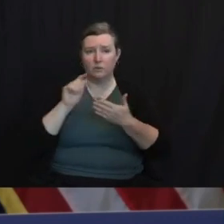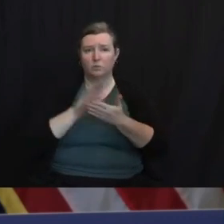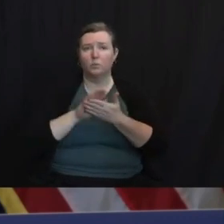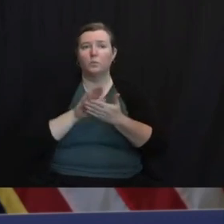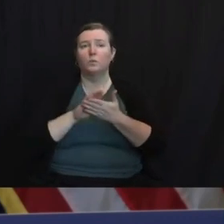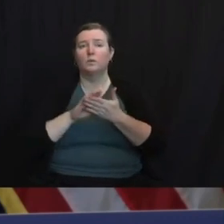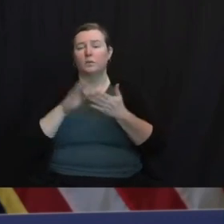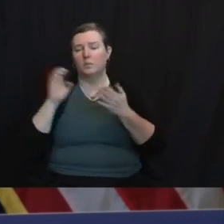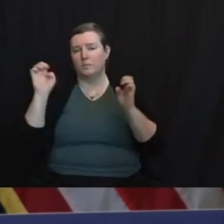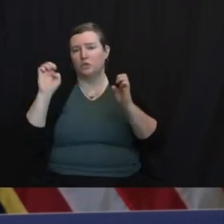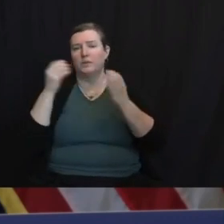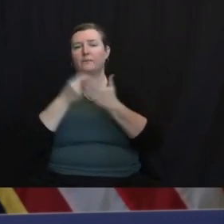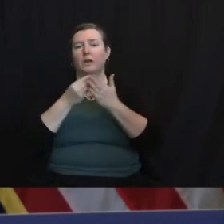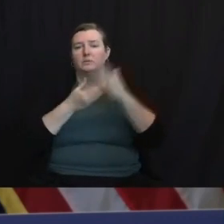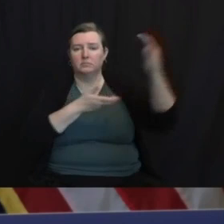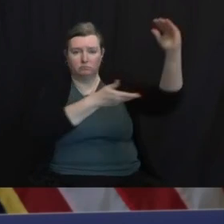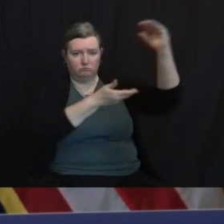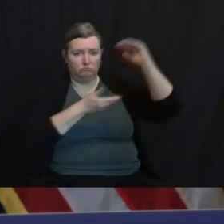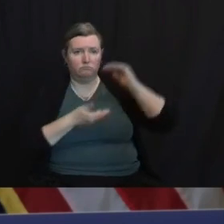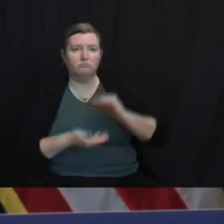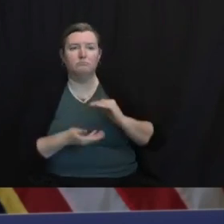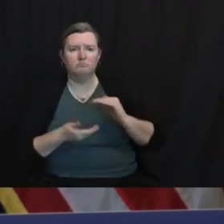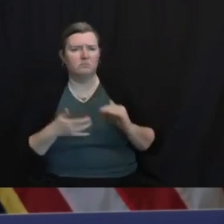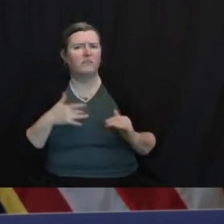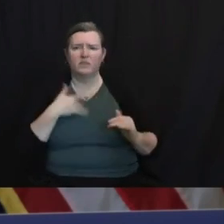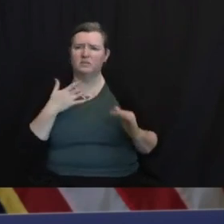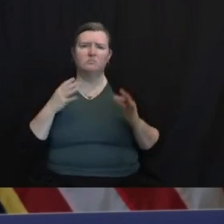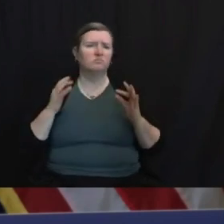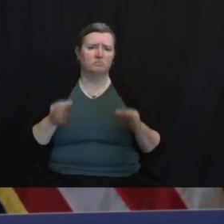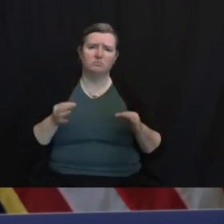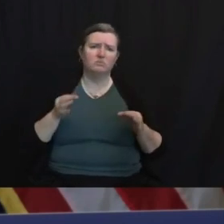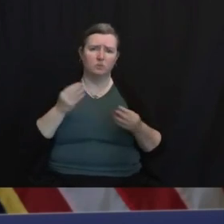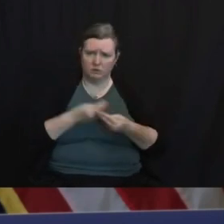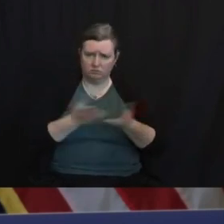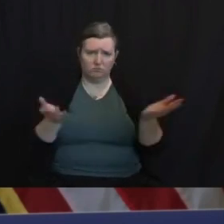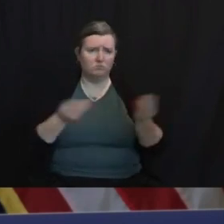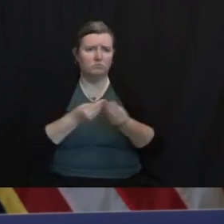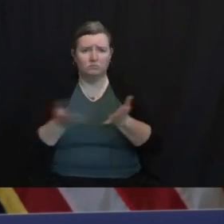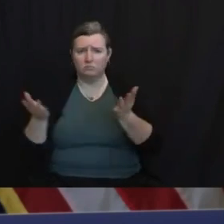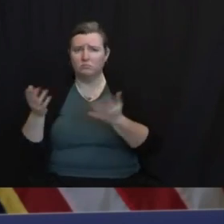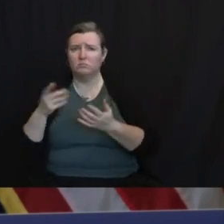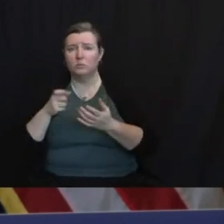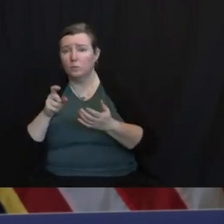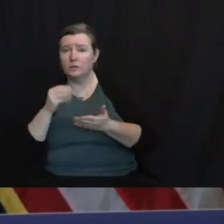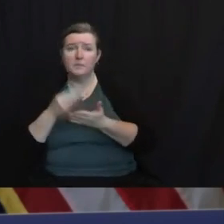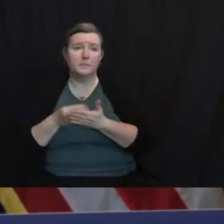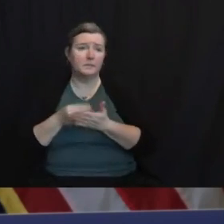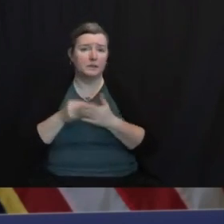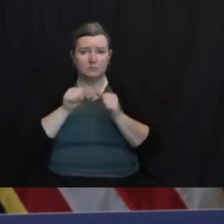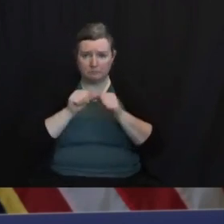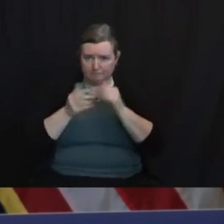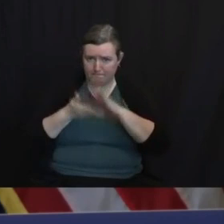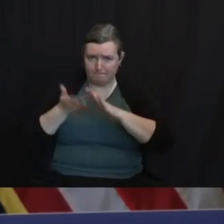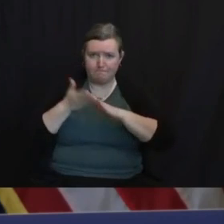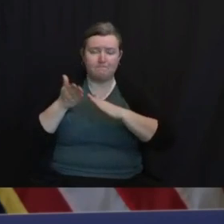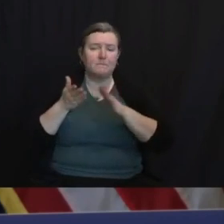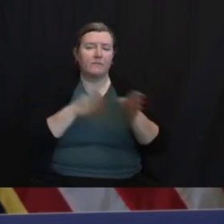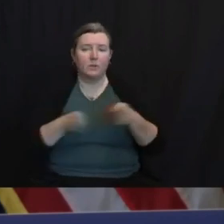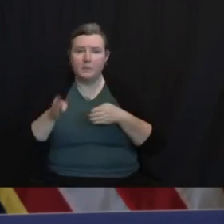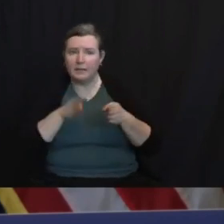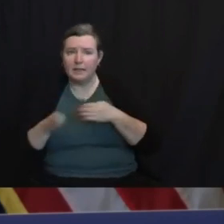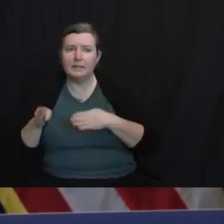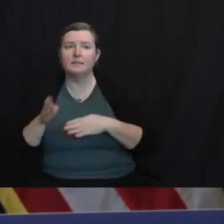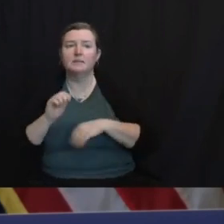confident these funds will provide districts with the resources they need to further plan and implement